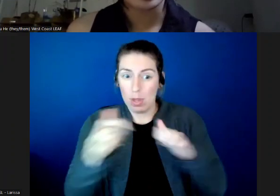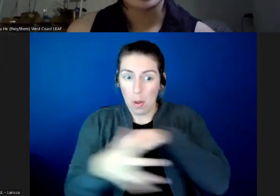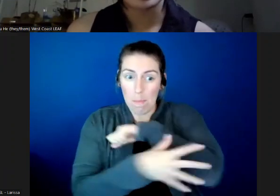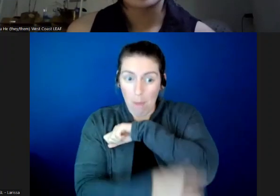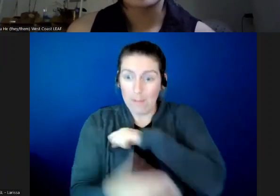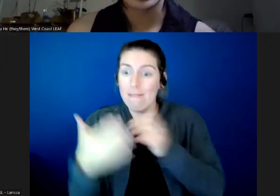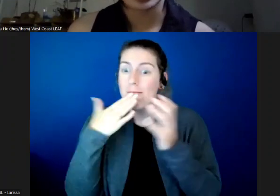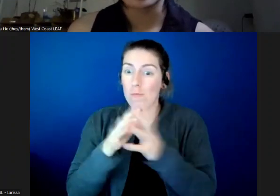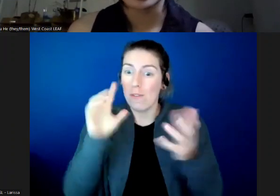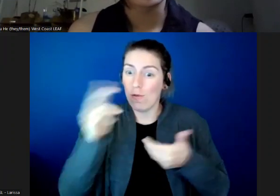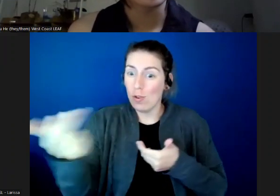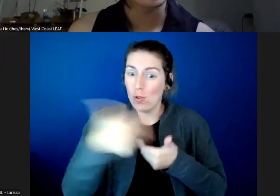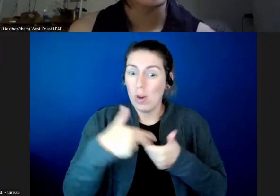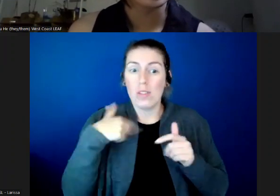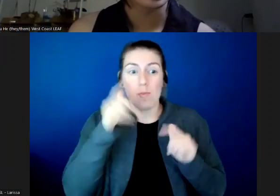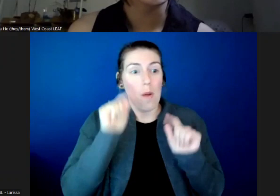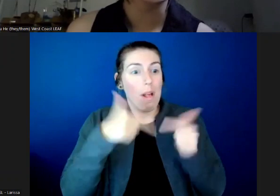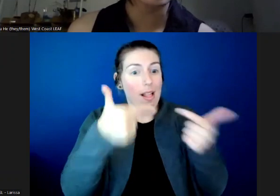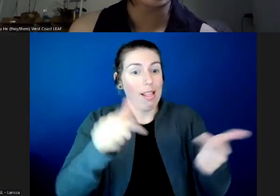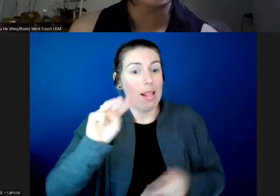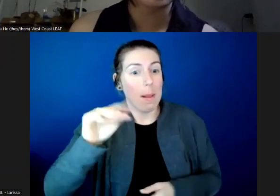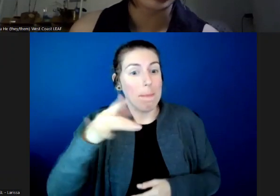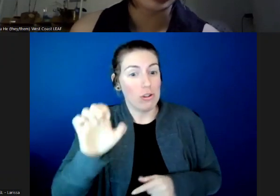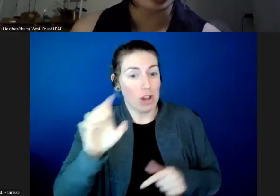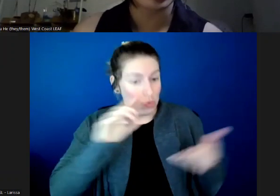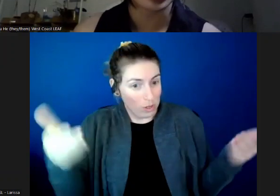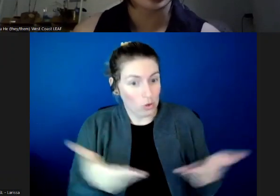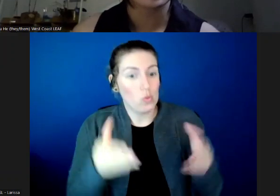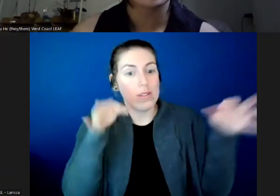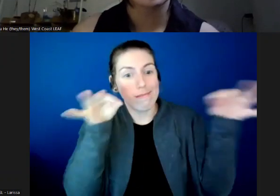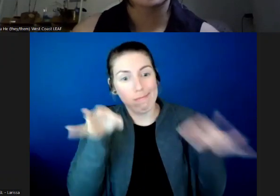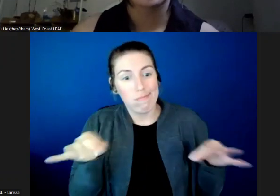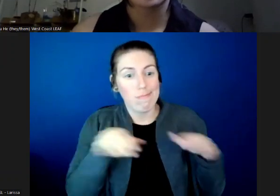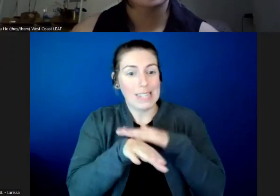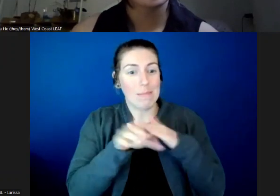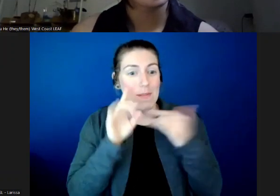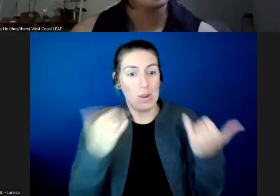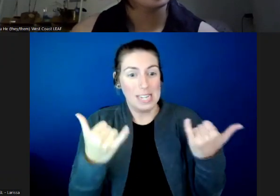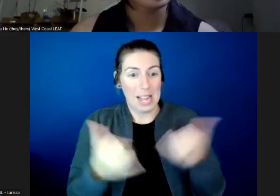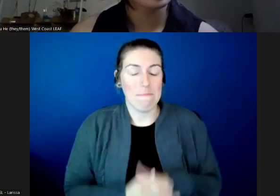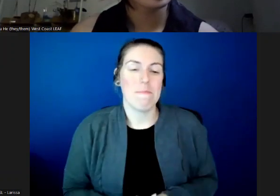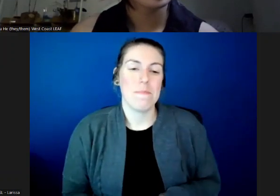Now I'll pass to Michelle to introduce the accessibility for this webinar.